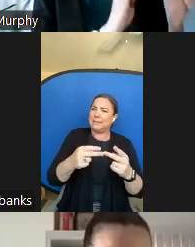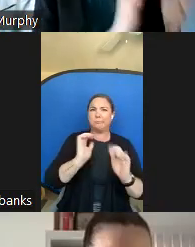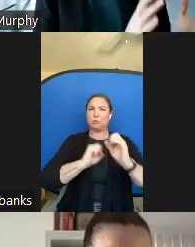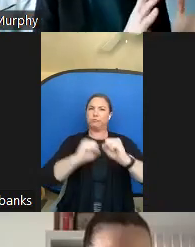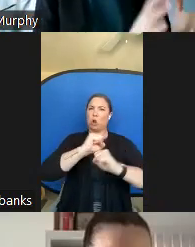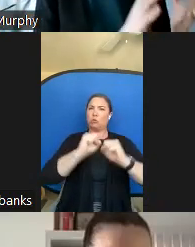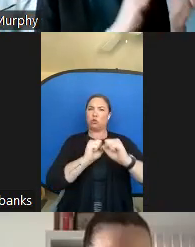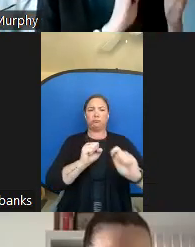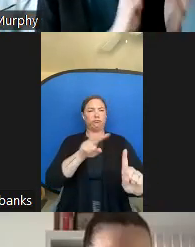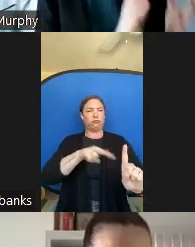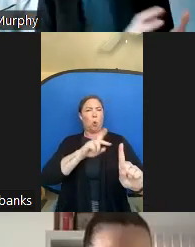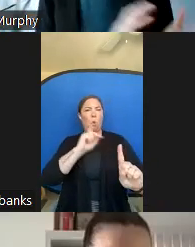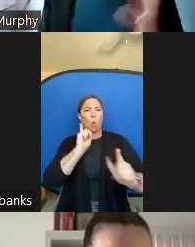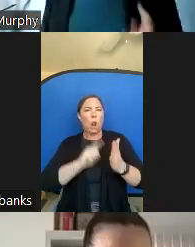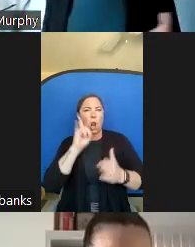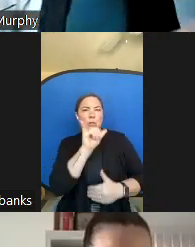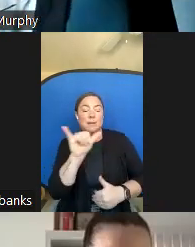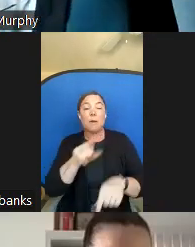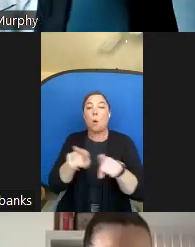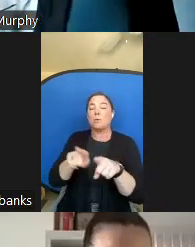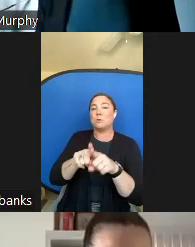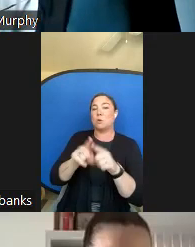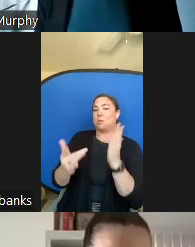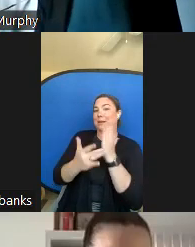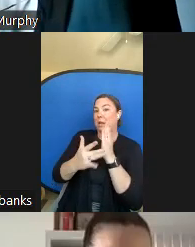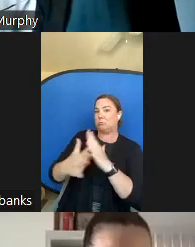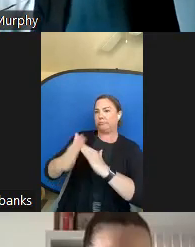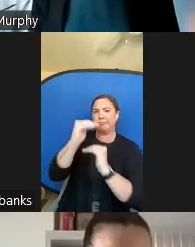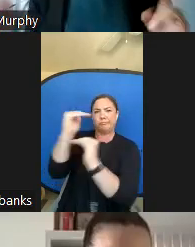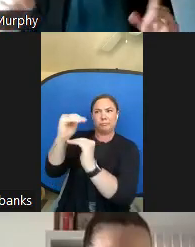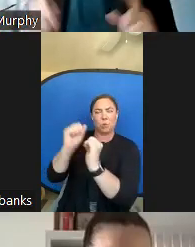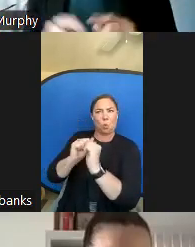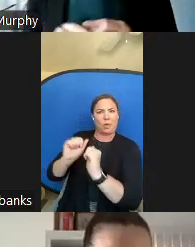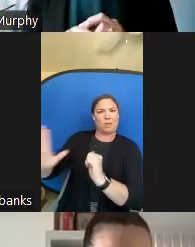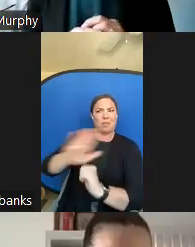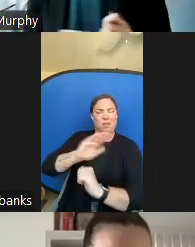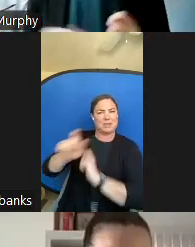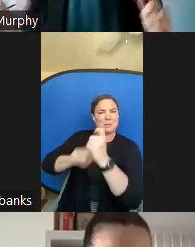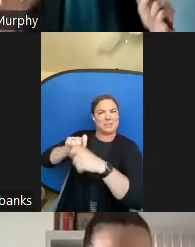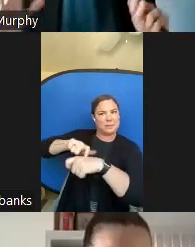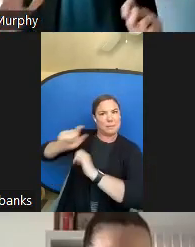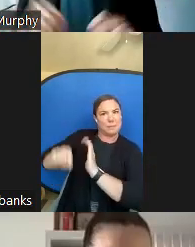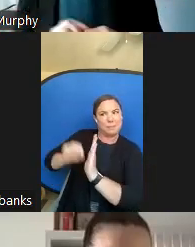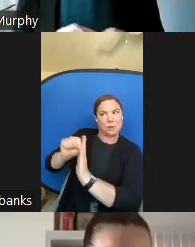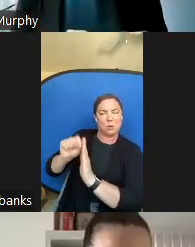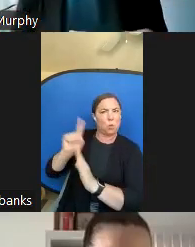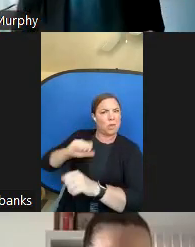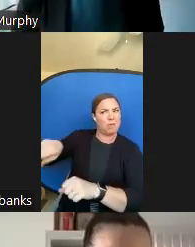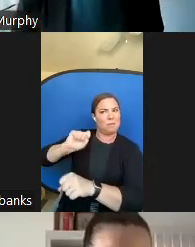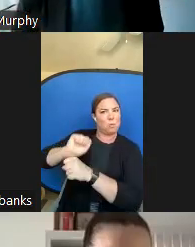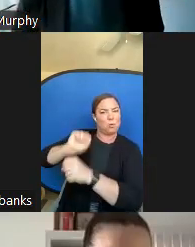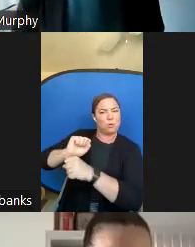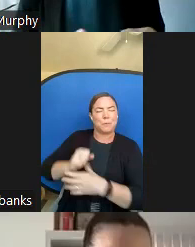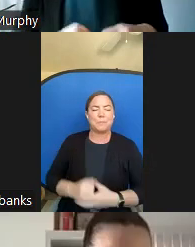a sense of the technological constraints in which our potters are working. Now perhaps we can begin to populate